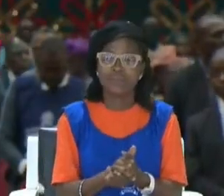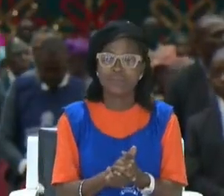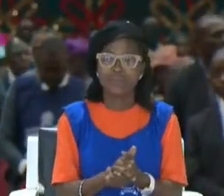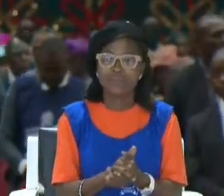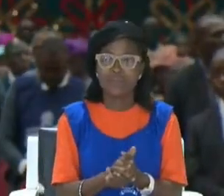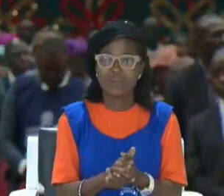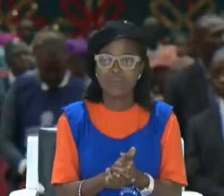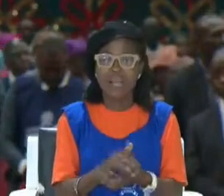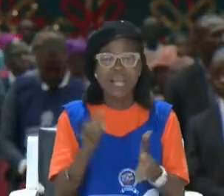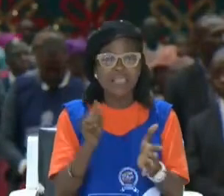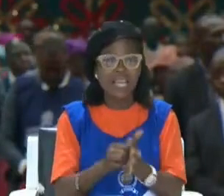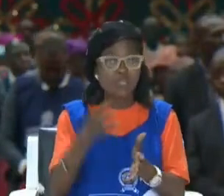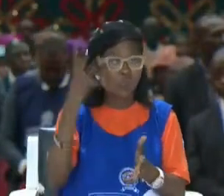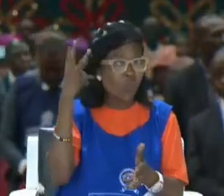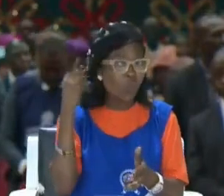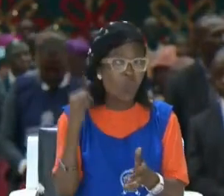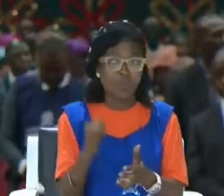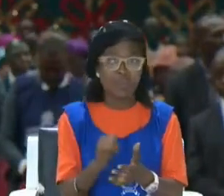that was